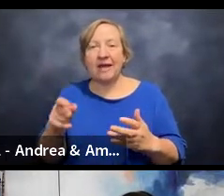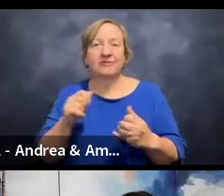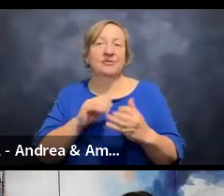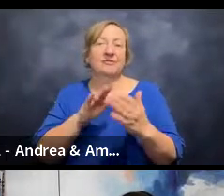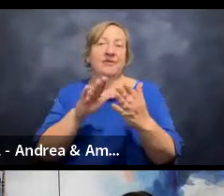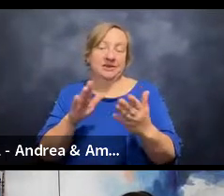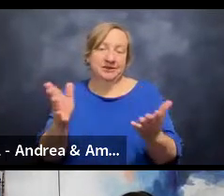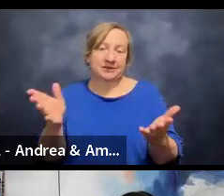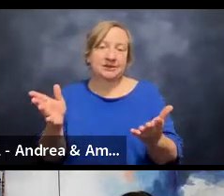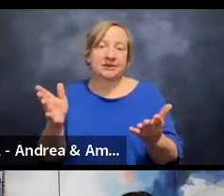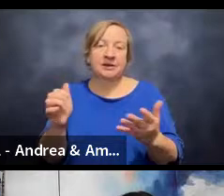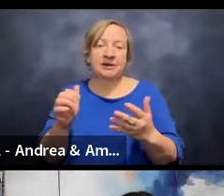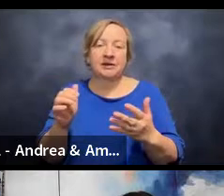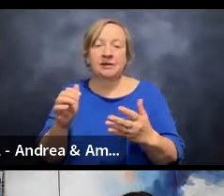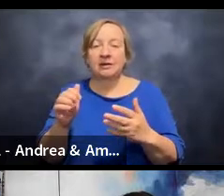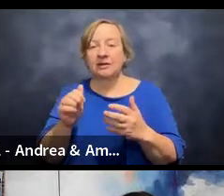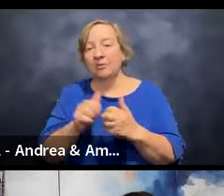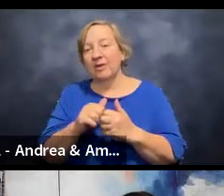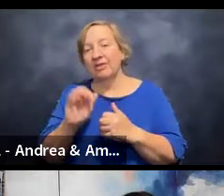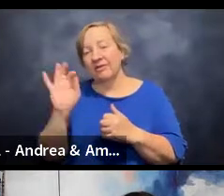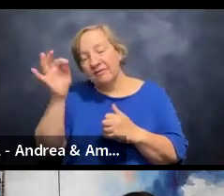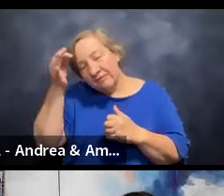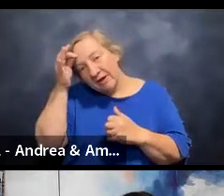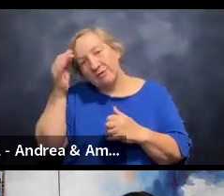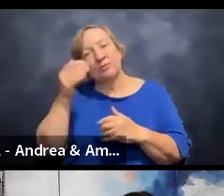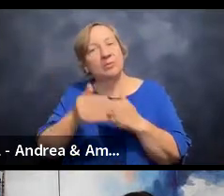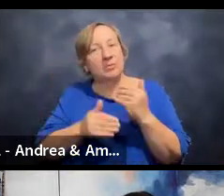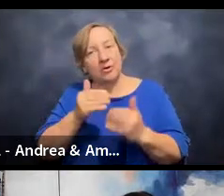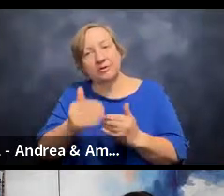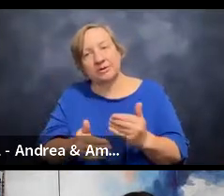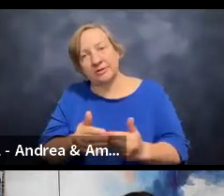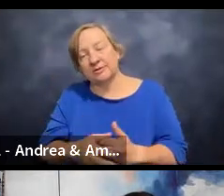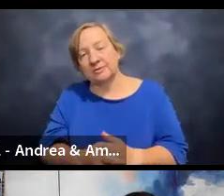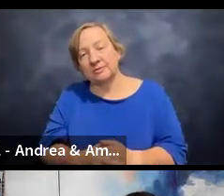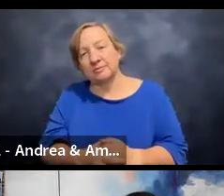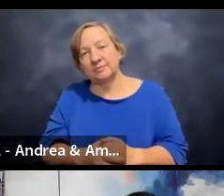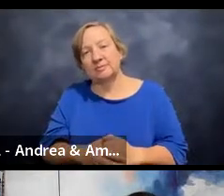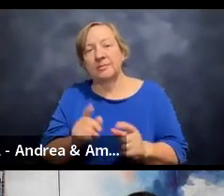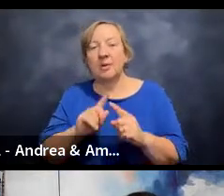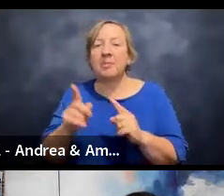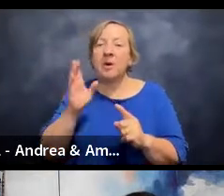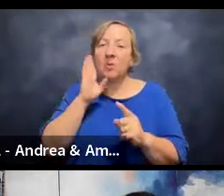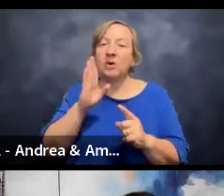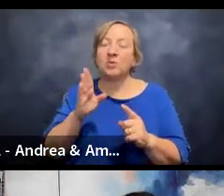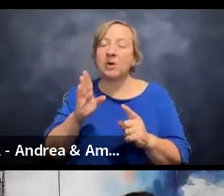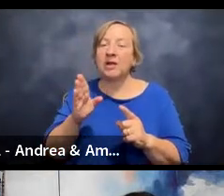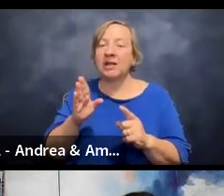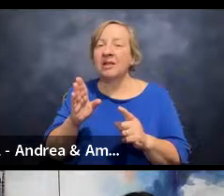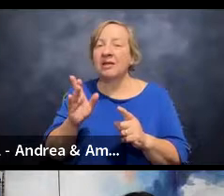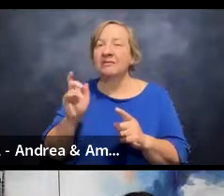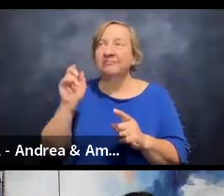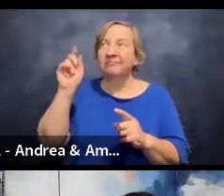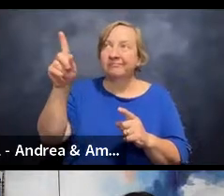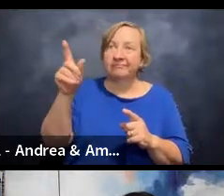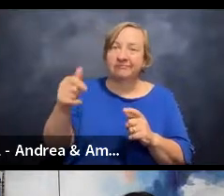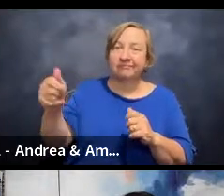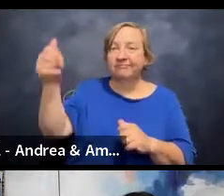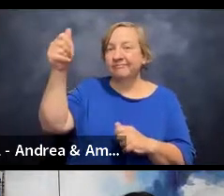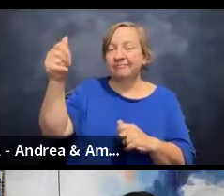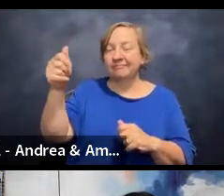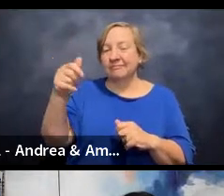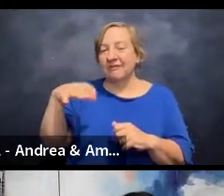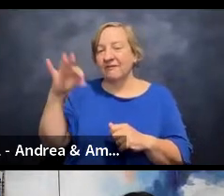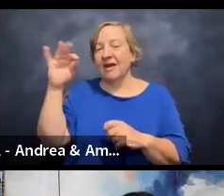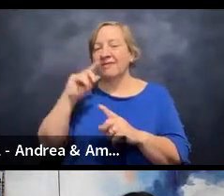once again, with this being a federal process. But we will get that question, track down the